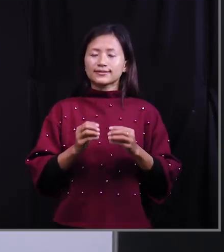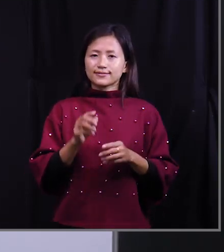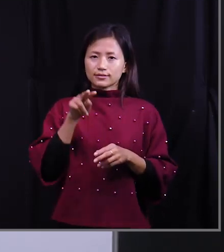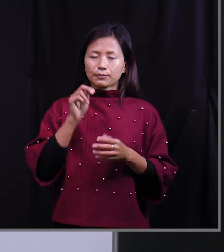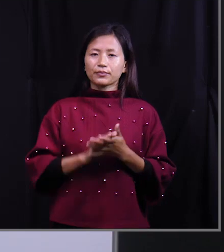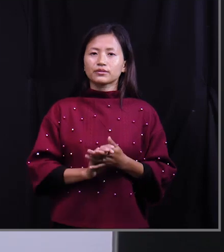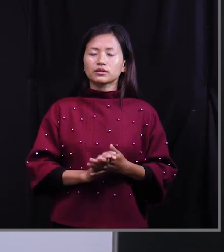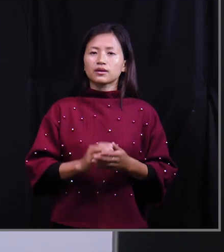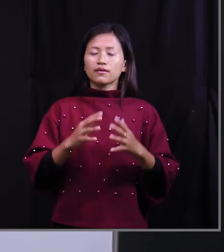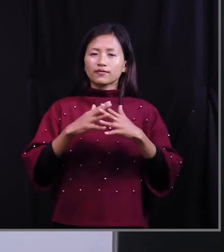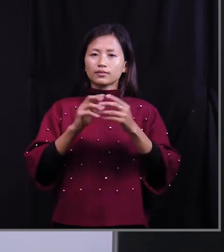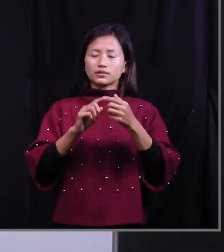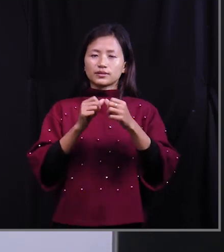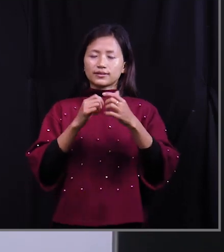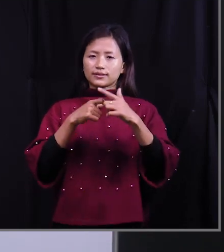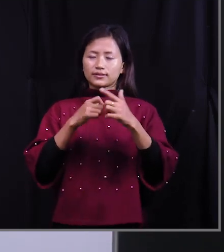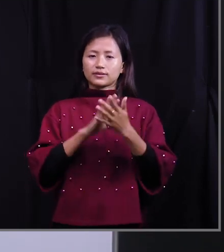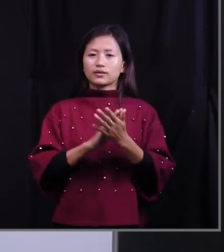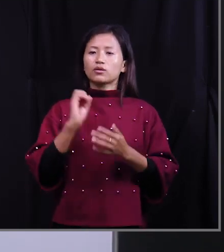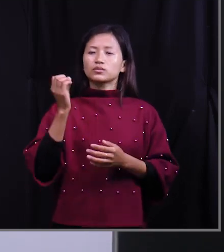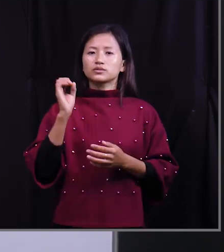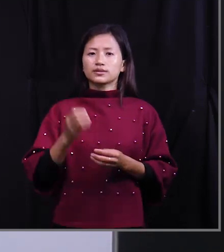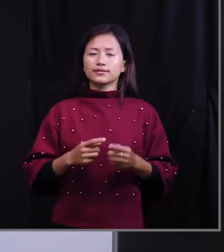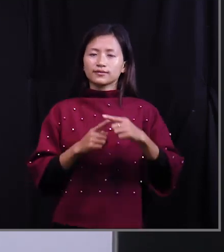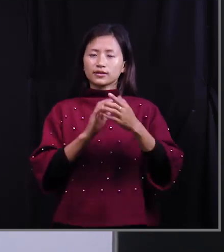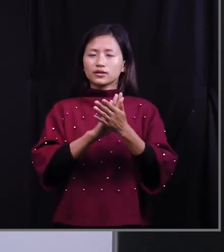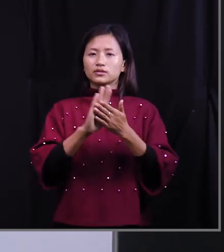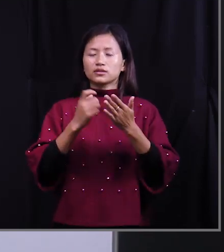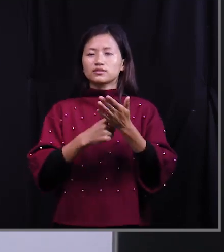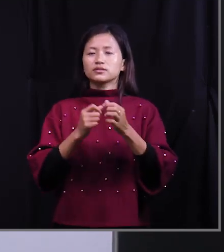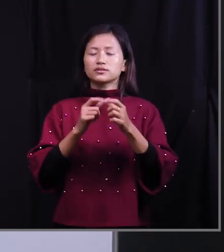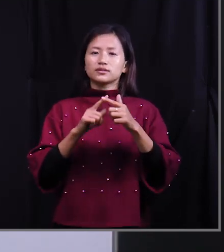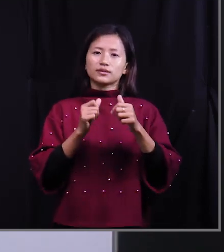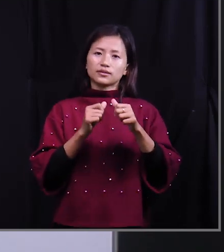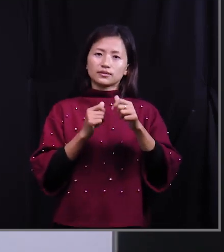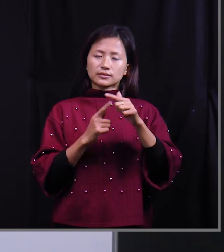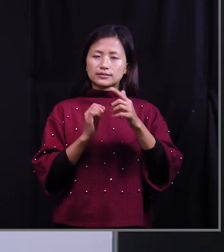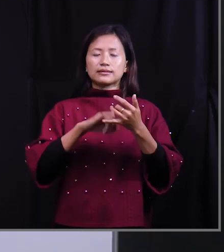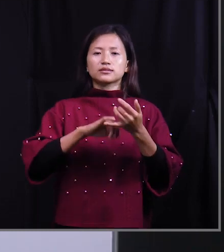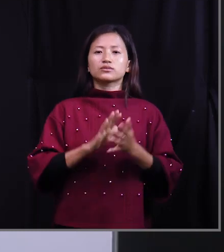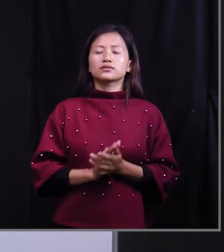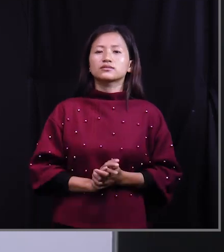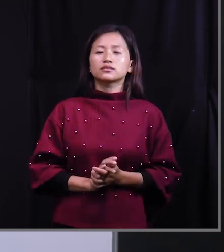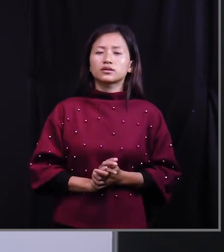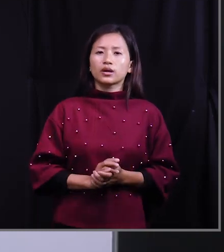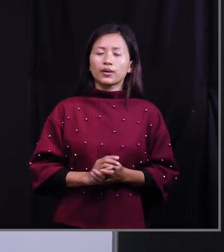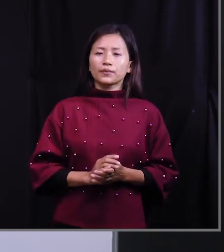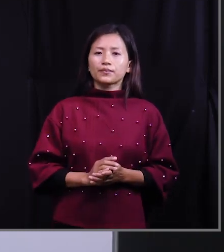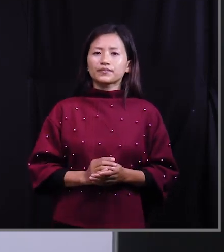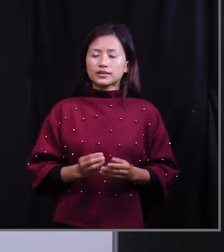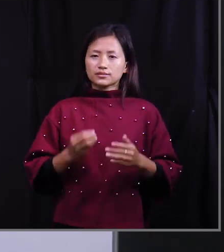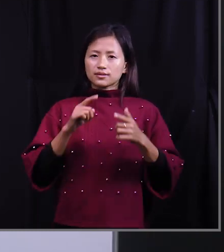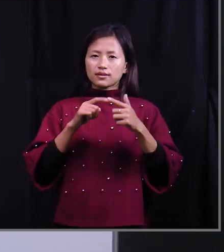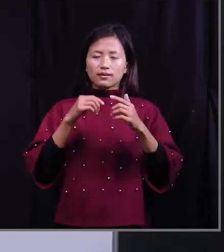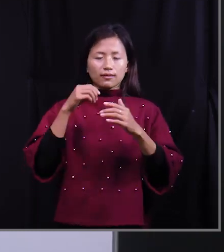strength, weaknesses, opportunities and threats. Strengths and weaknesses are always internal